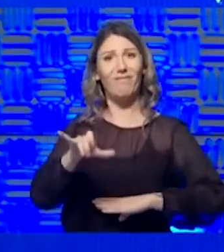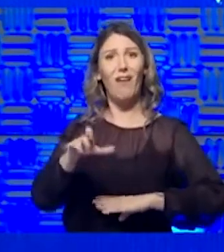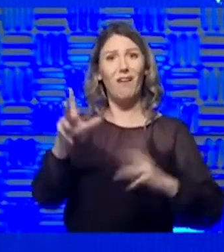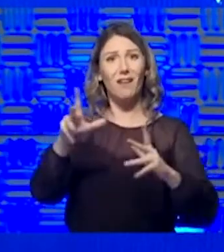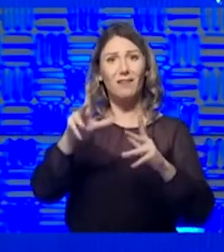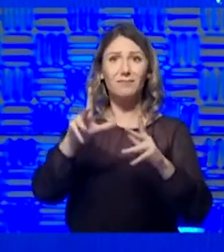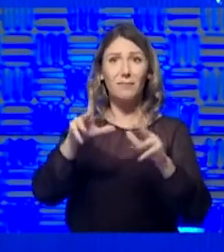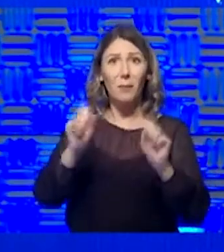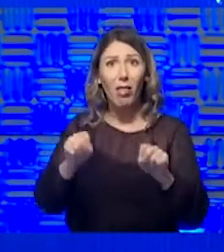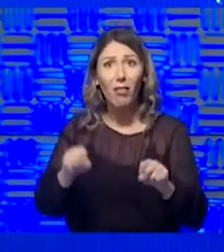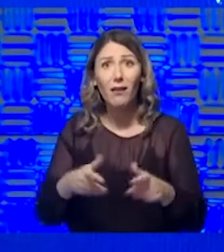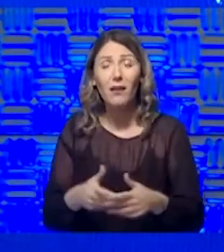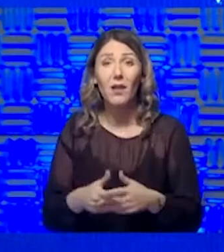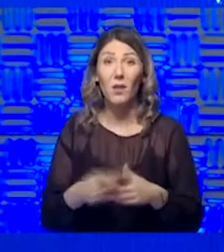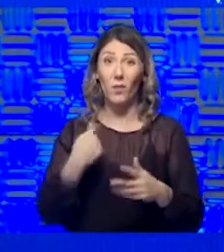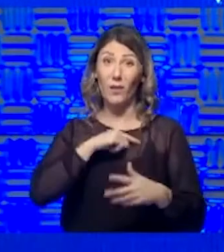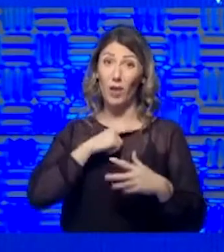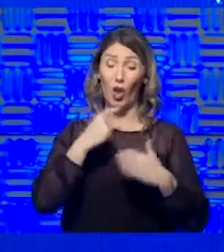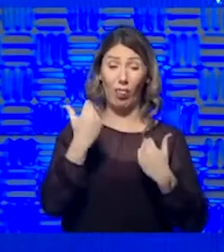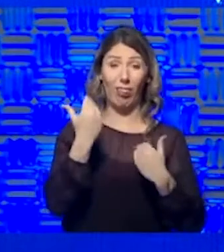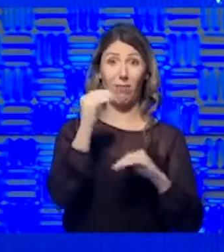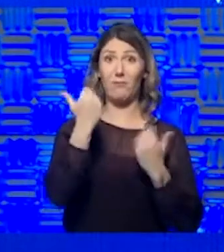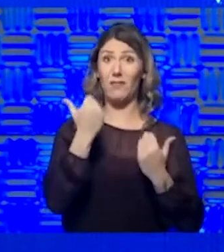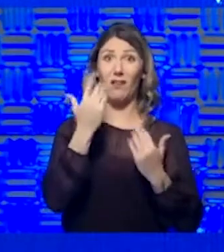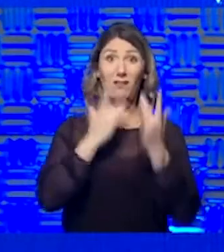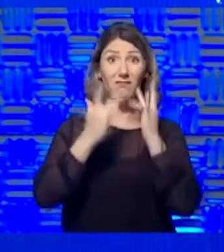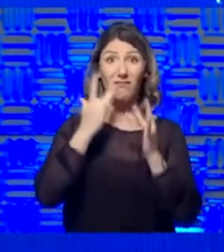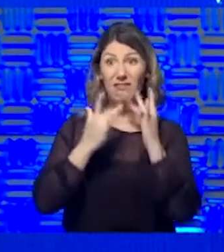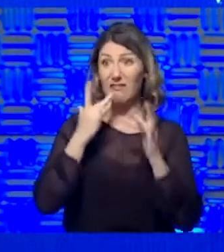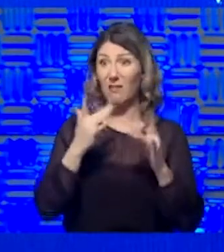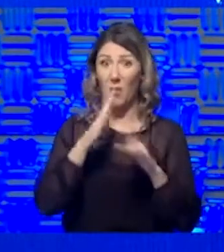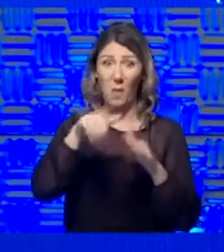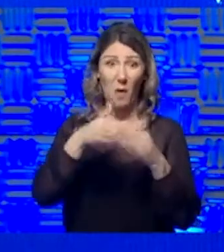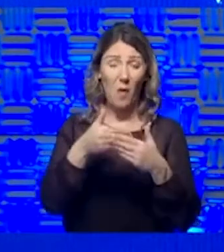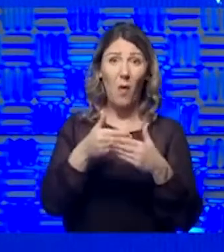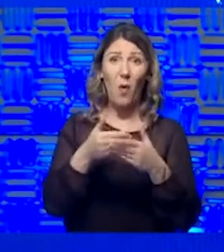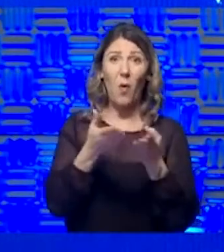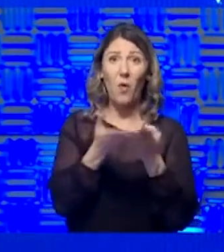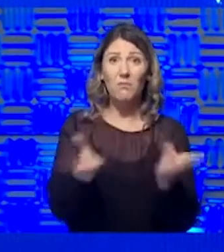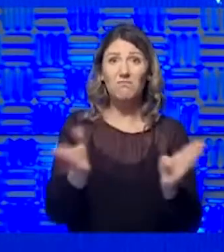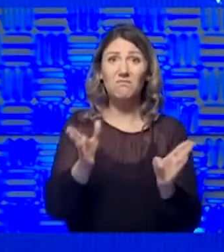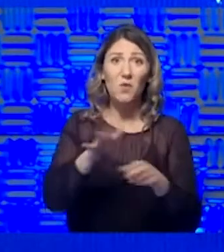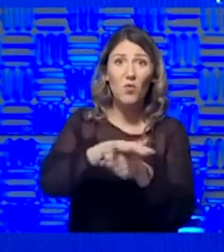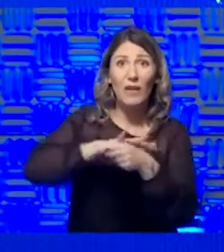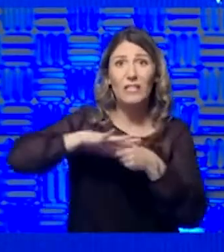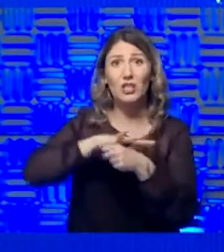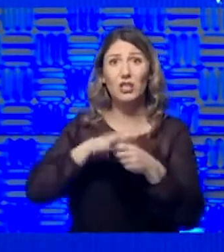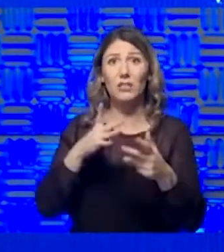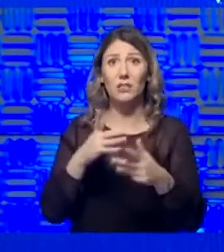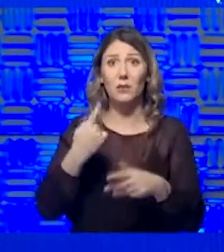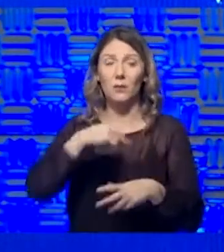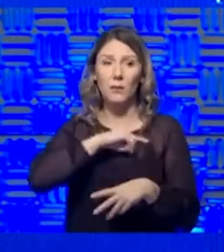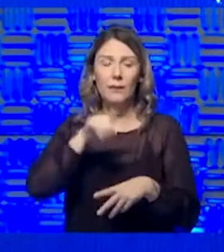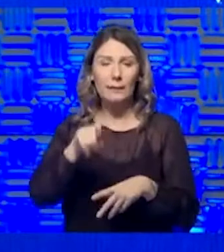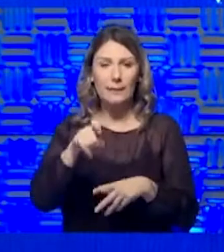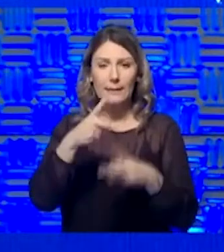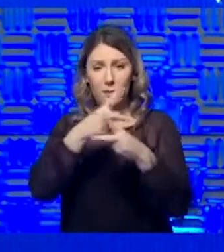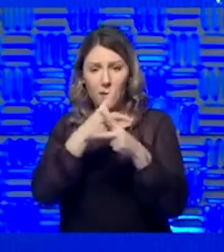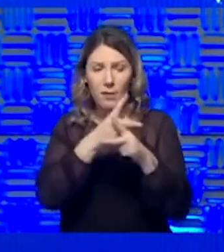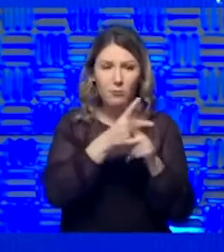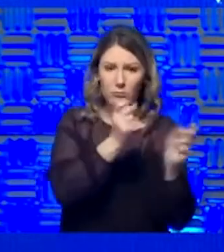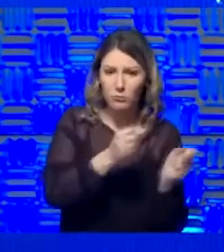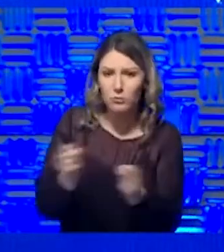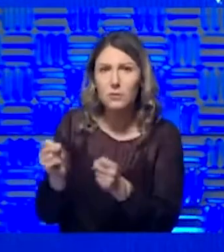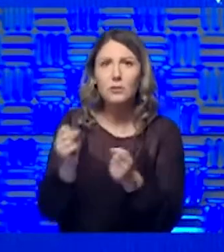testing capability, really for the most part across the region, we really have to stratify, but one of the